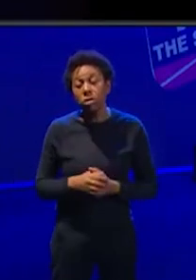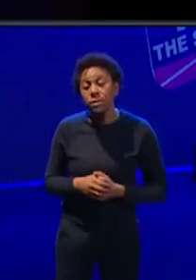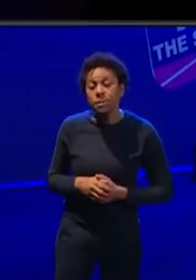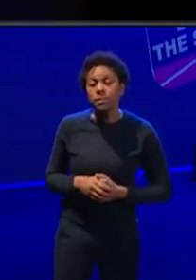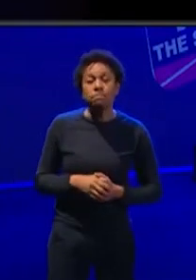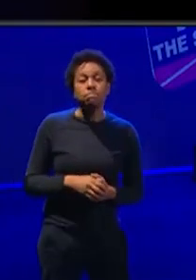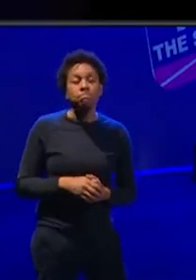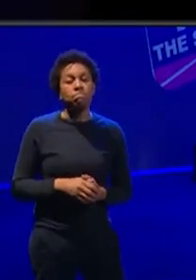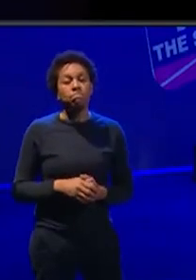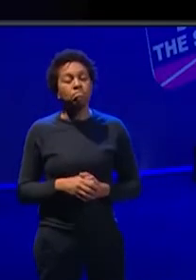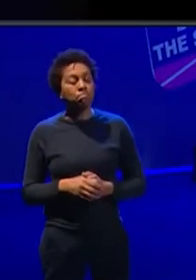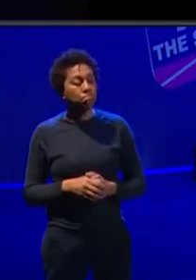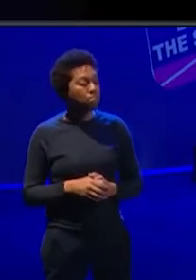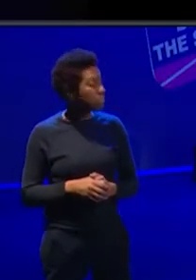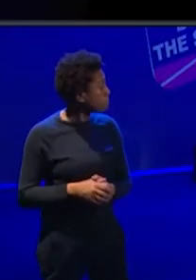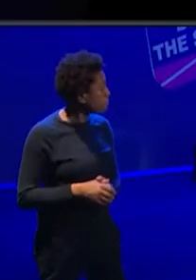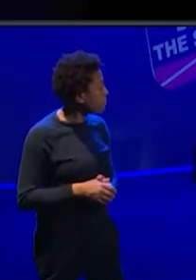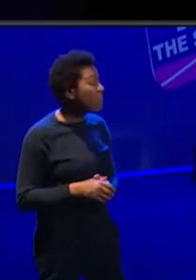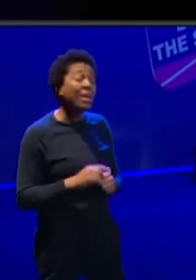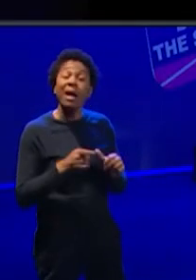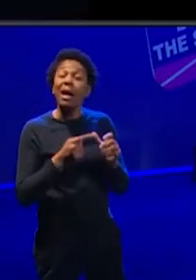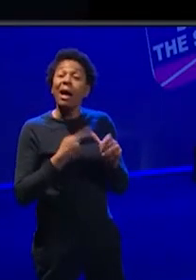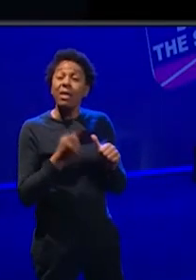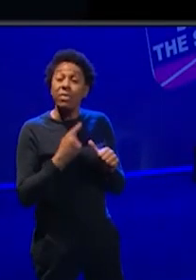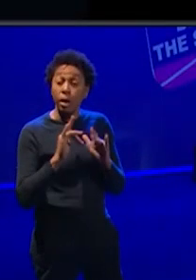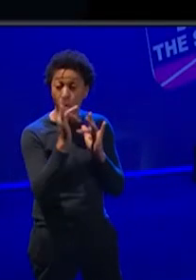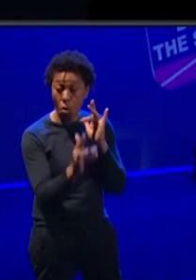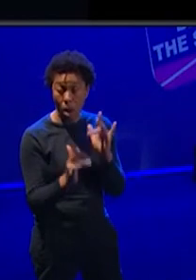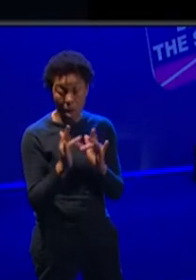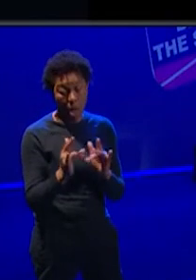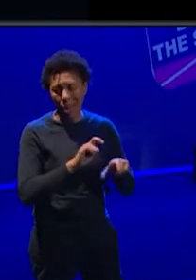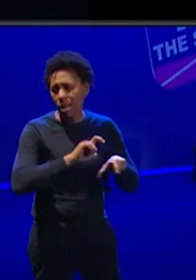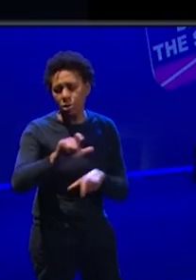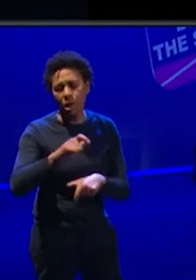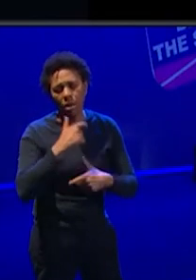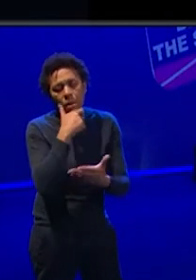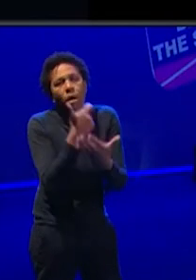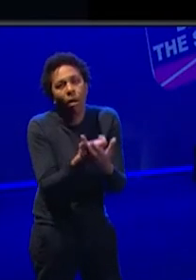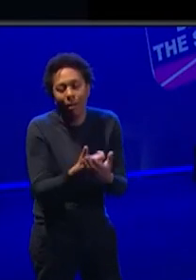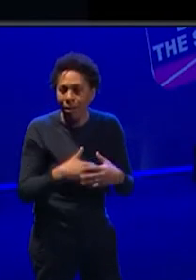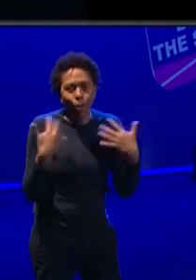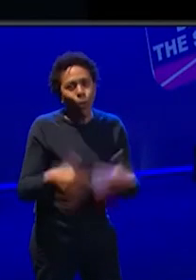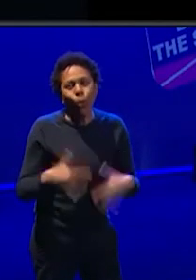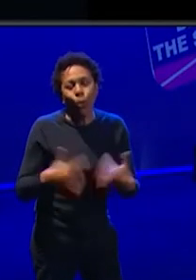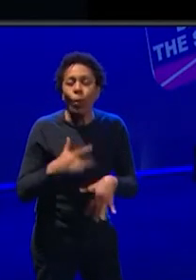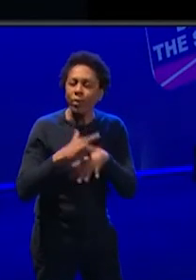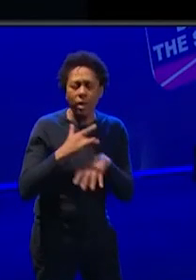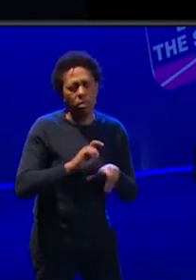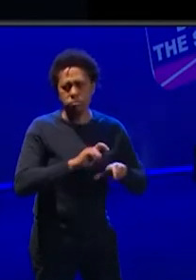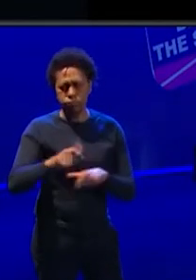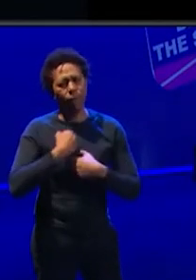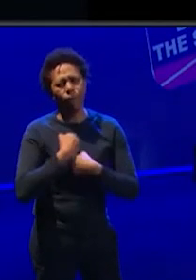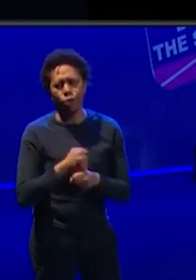places. Athena? Yeah, Athena says, I still can't get over the magic of theatre, as frustrating as it is. People